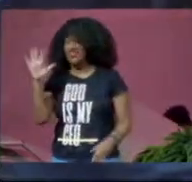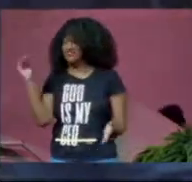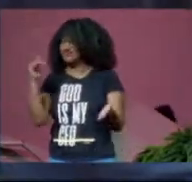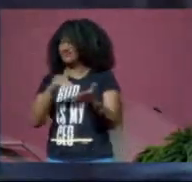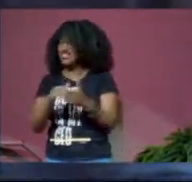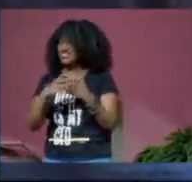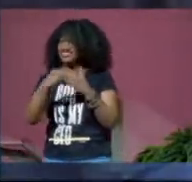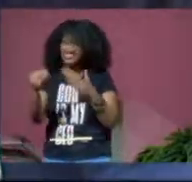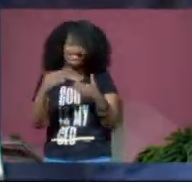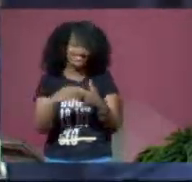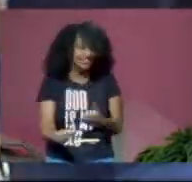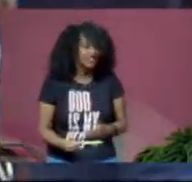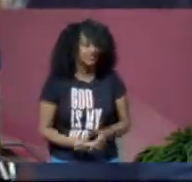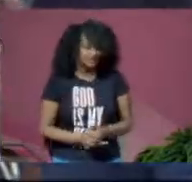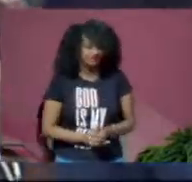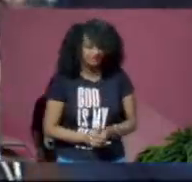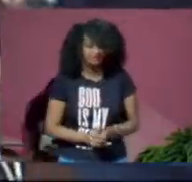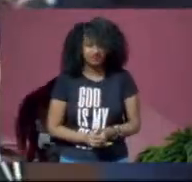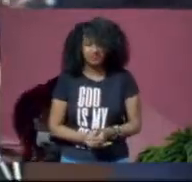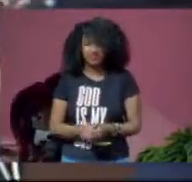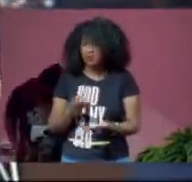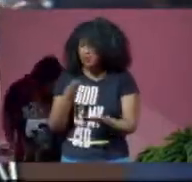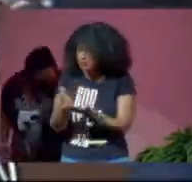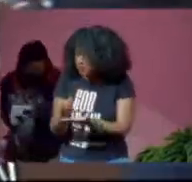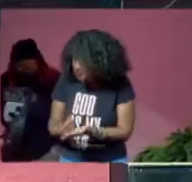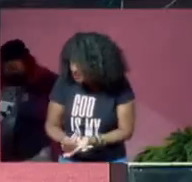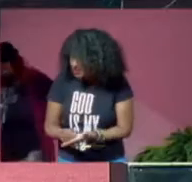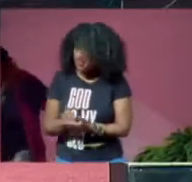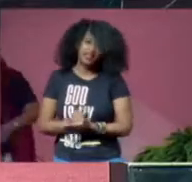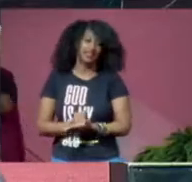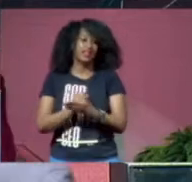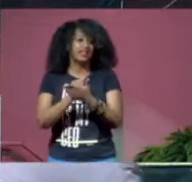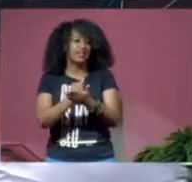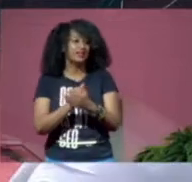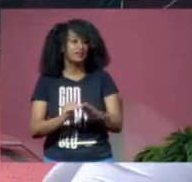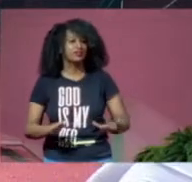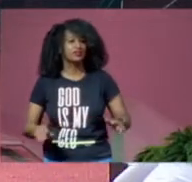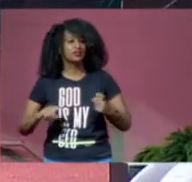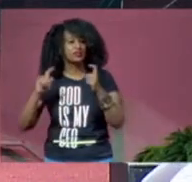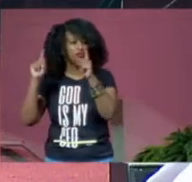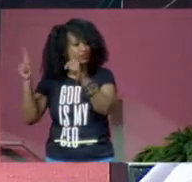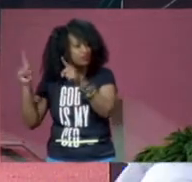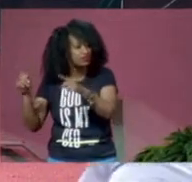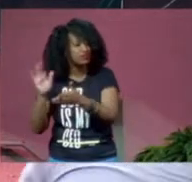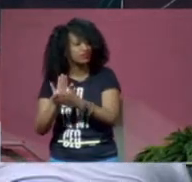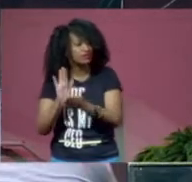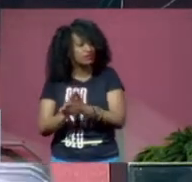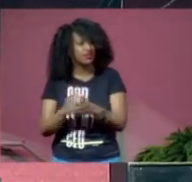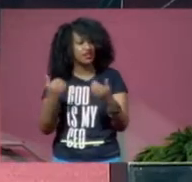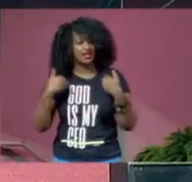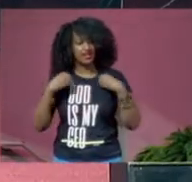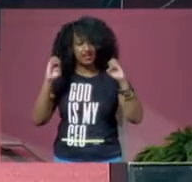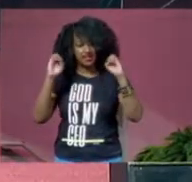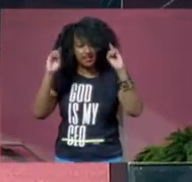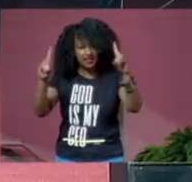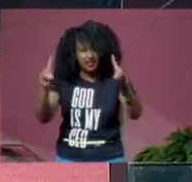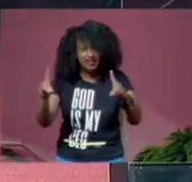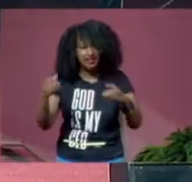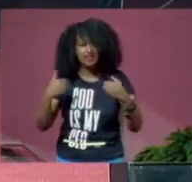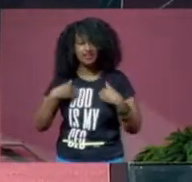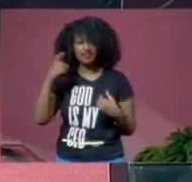$105,000 in scholarship so that children can get an education. Come on, so they can have knowledge and wisdom